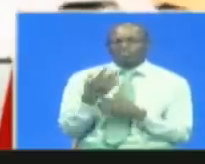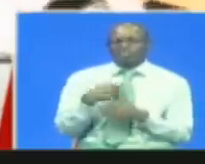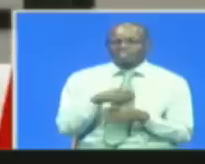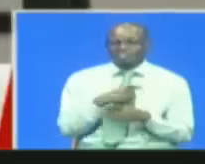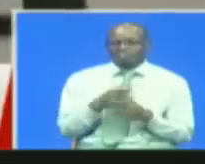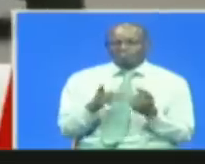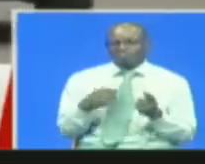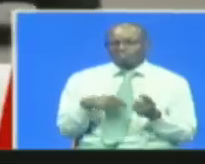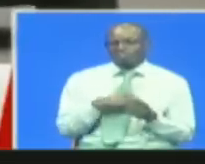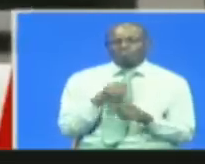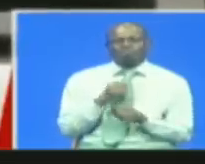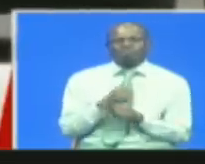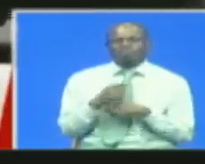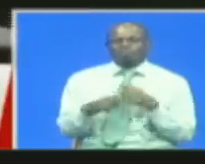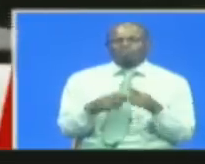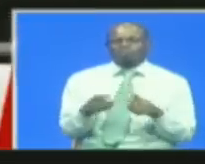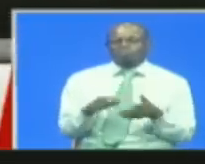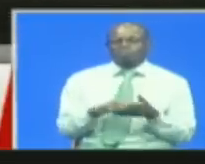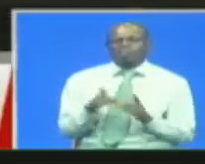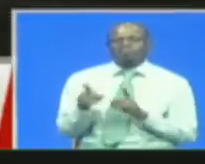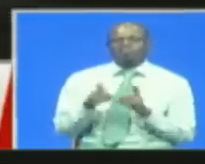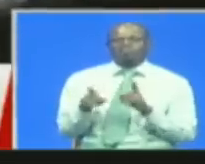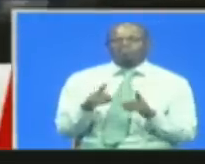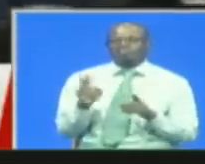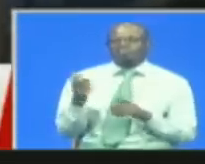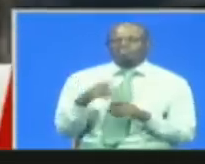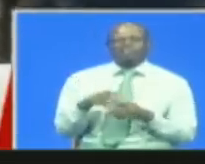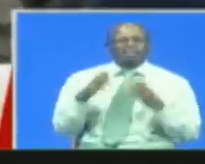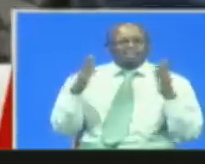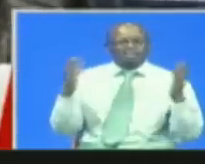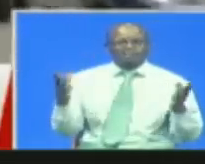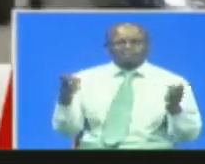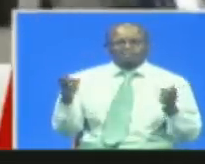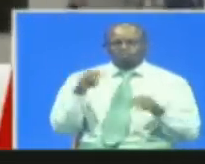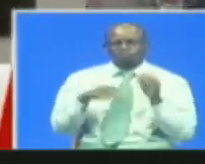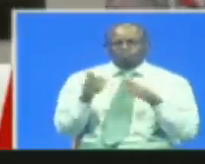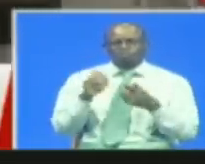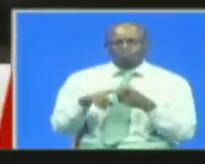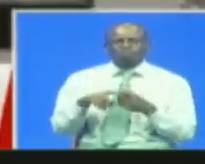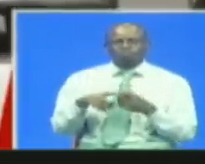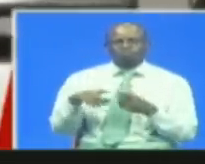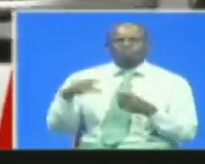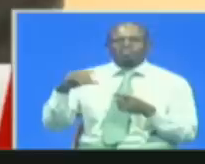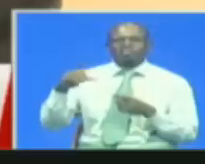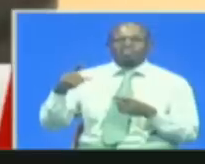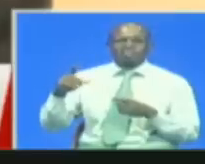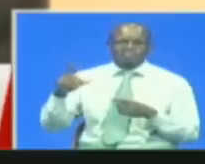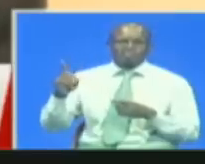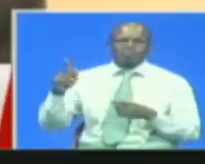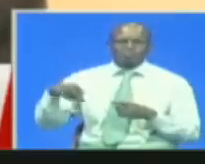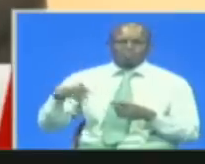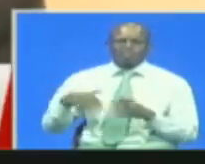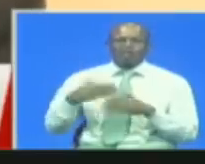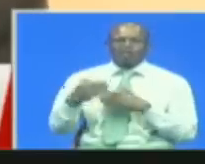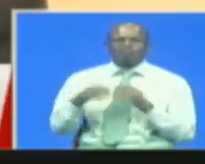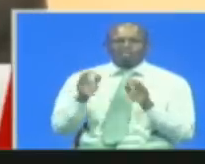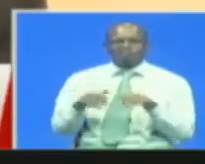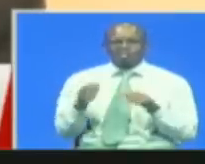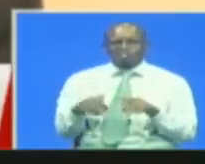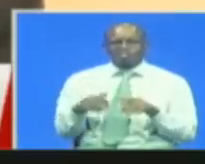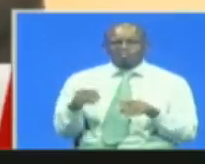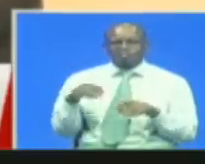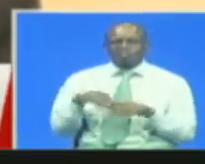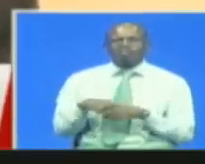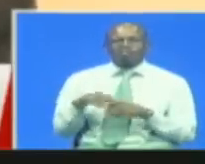are working. Transport is the second largest contributor to the country's GDP after agriculture. To address the city's traffic